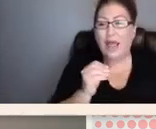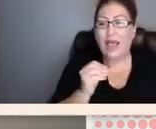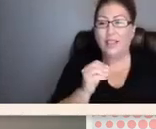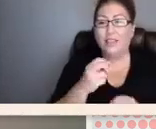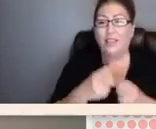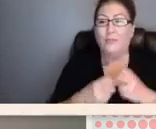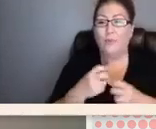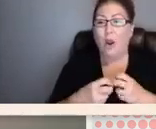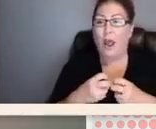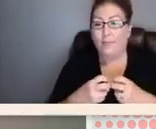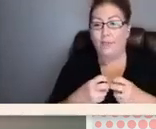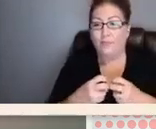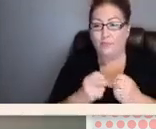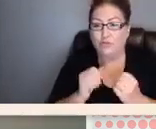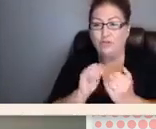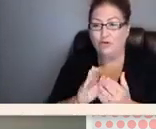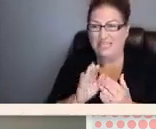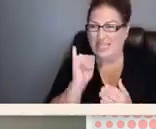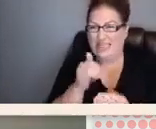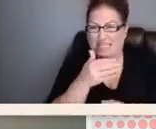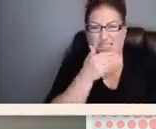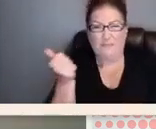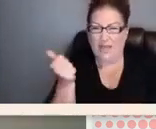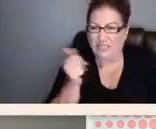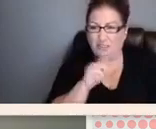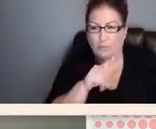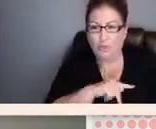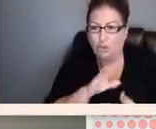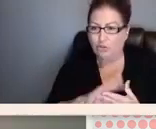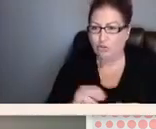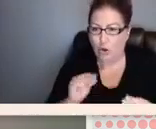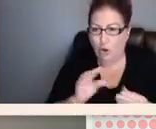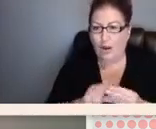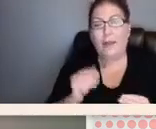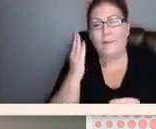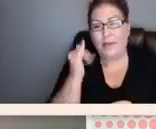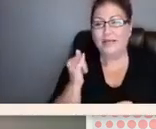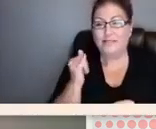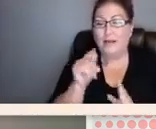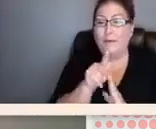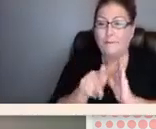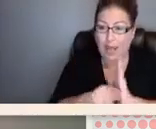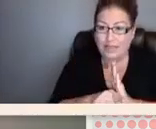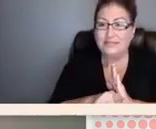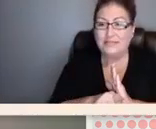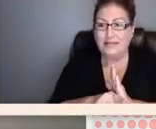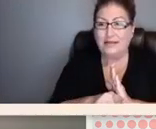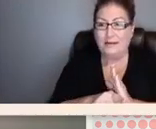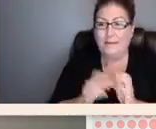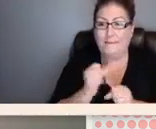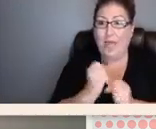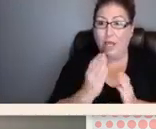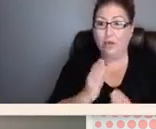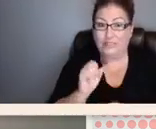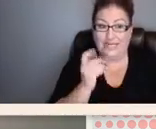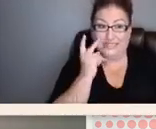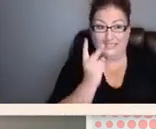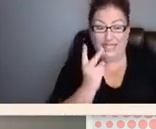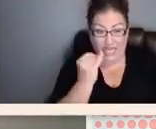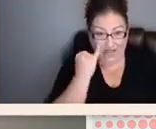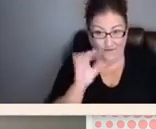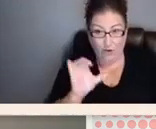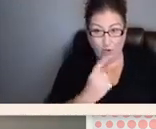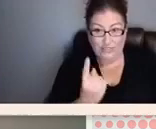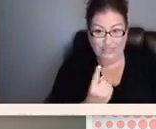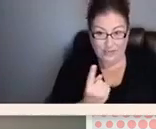was addressed. That's the best personal story, because policy makers can see if we do something, it